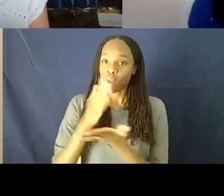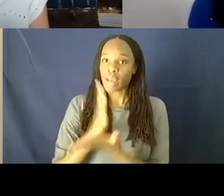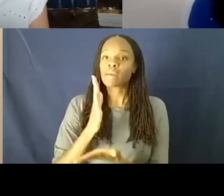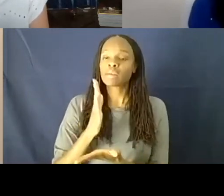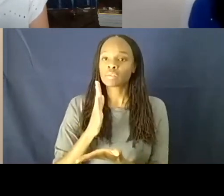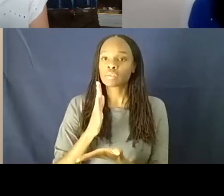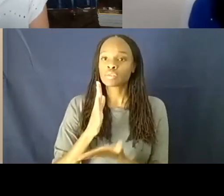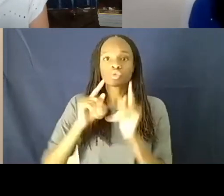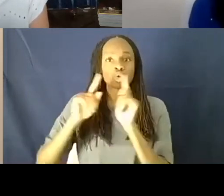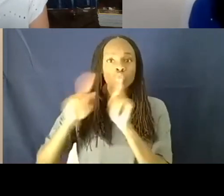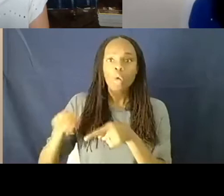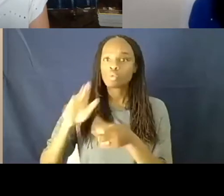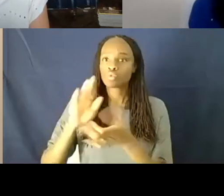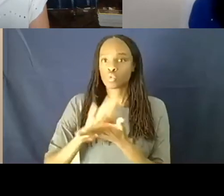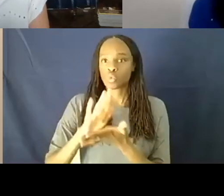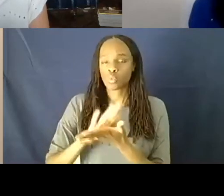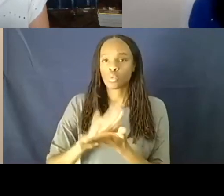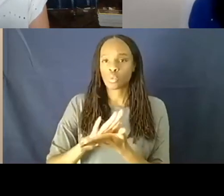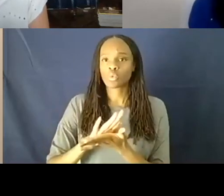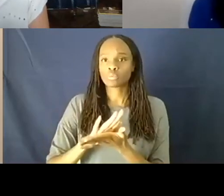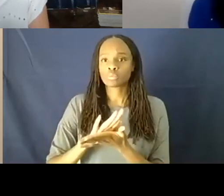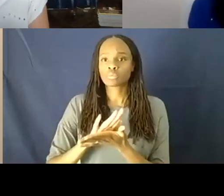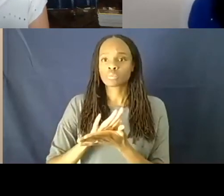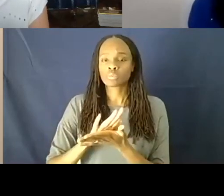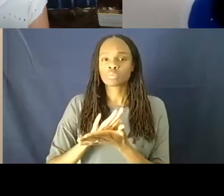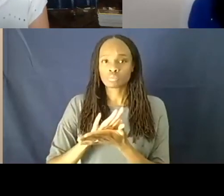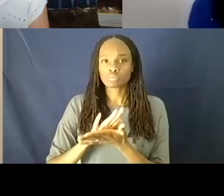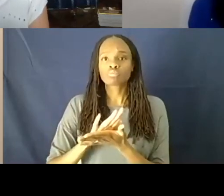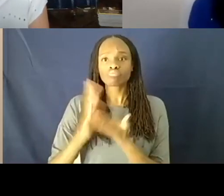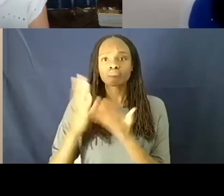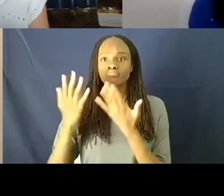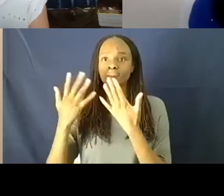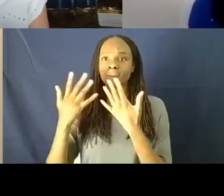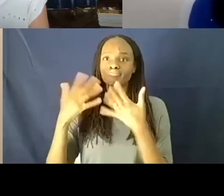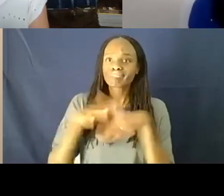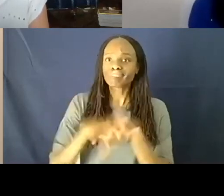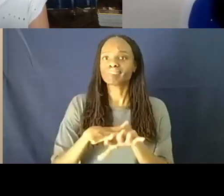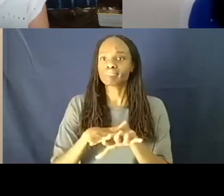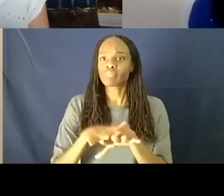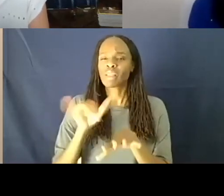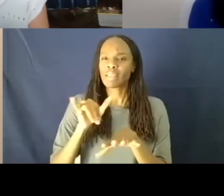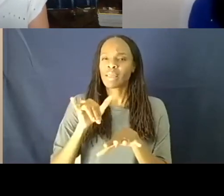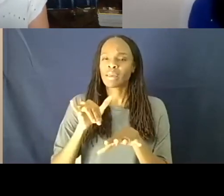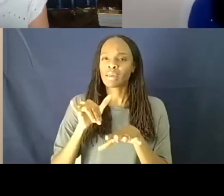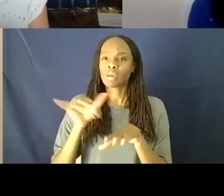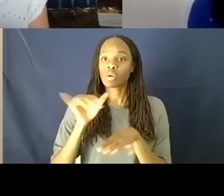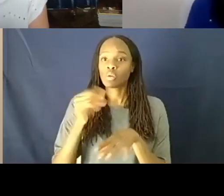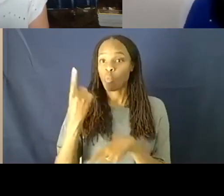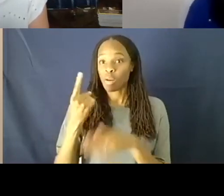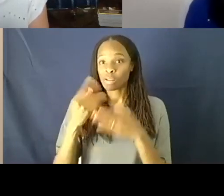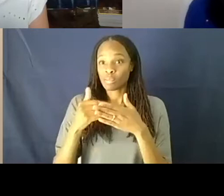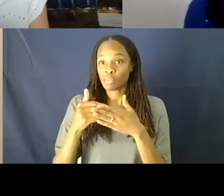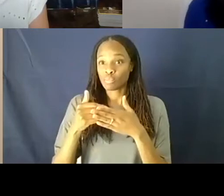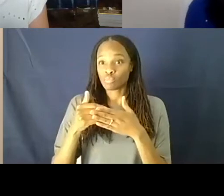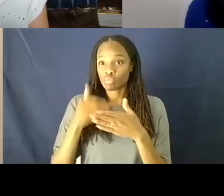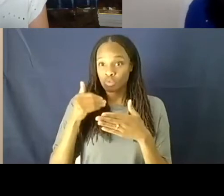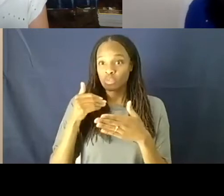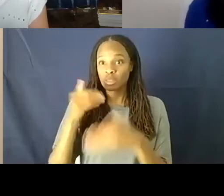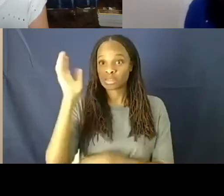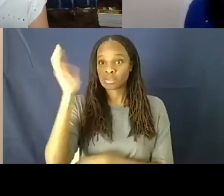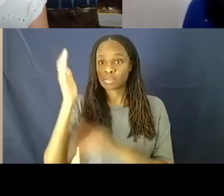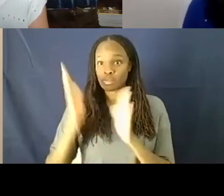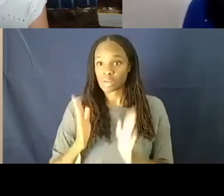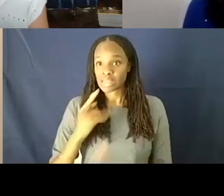go to school in an integrated, like one of the previous panelists said, gain access to